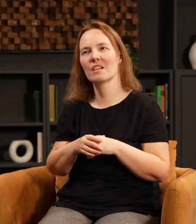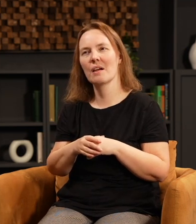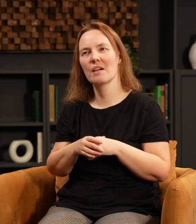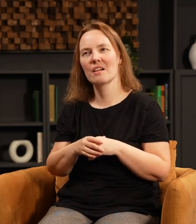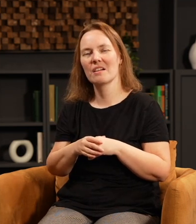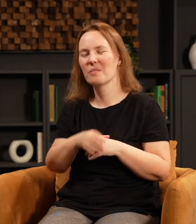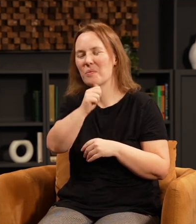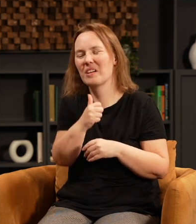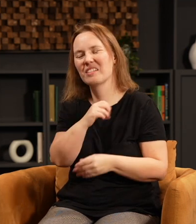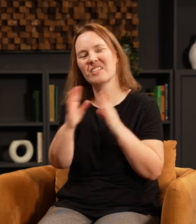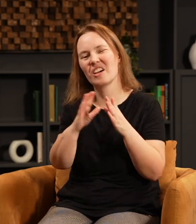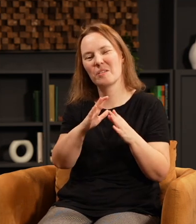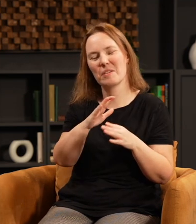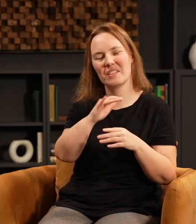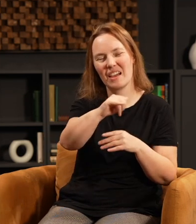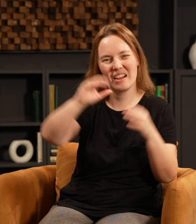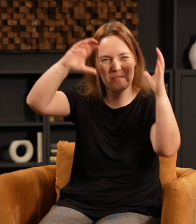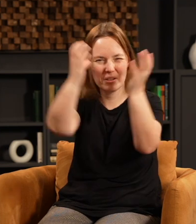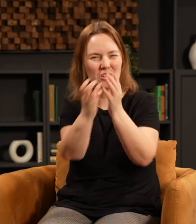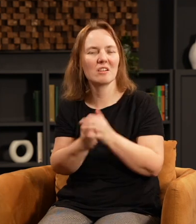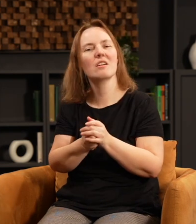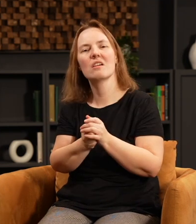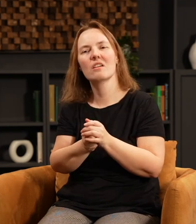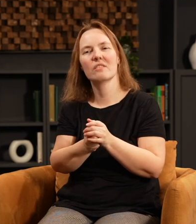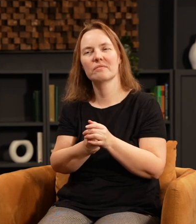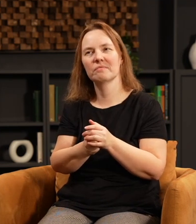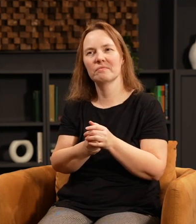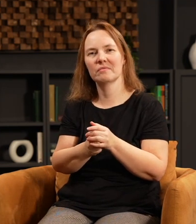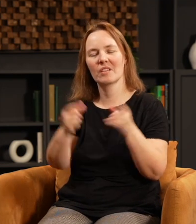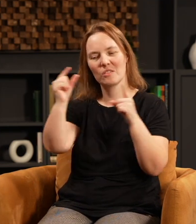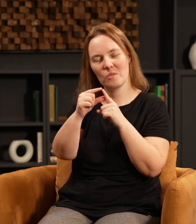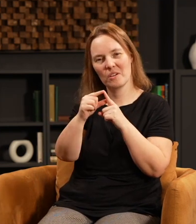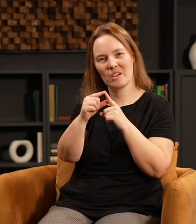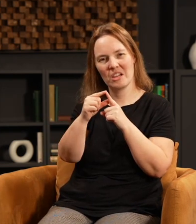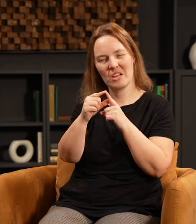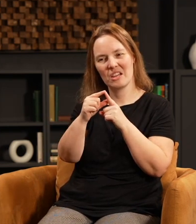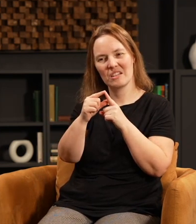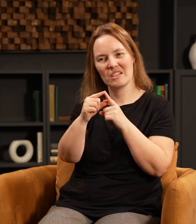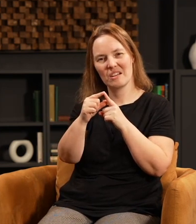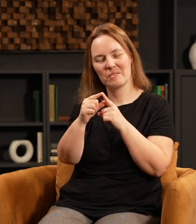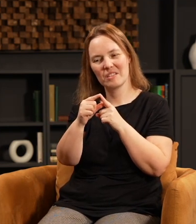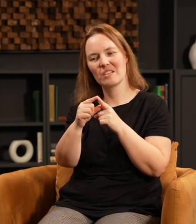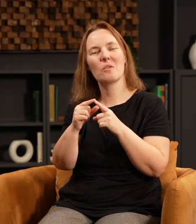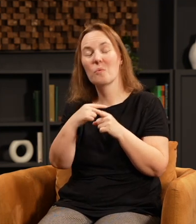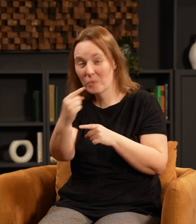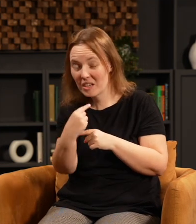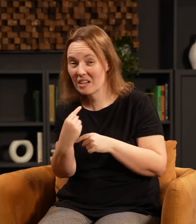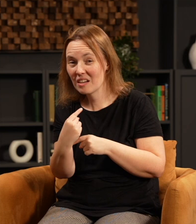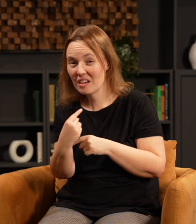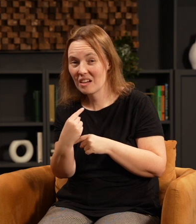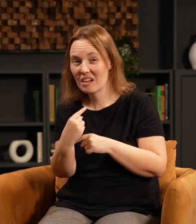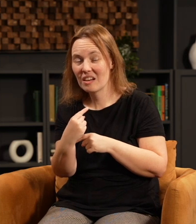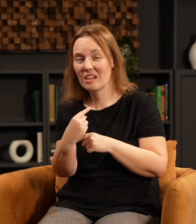so we're not talking about that kind of imagery. The word possessed, actually the scripture, means to be demonized. And it means that we can give the enemy